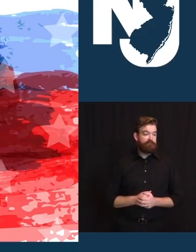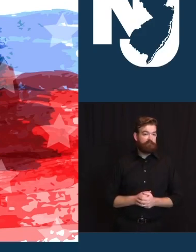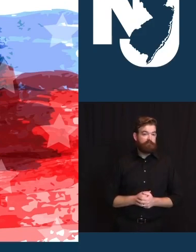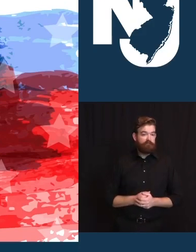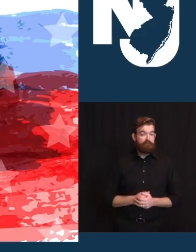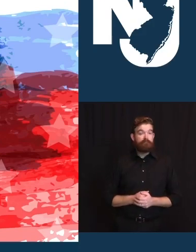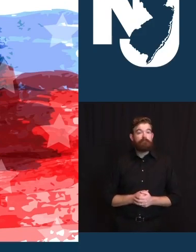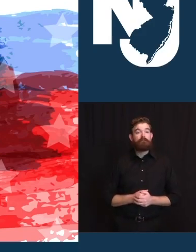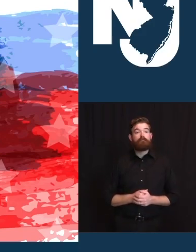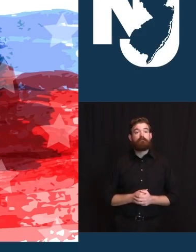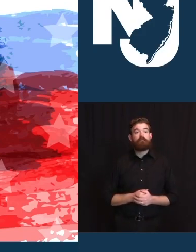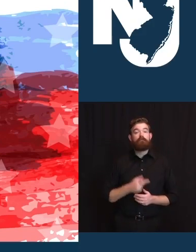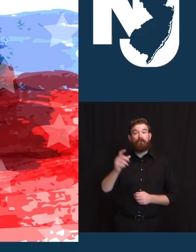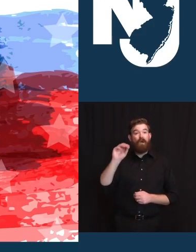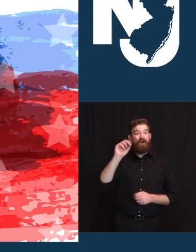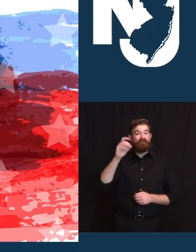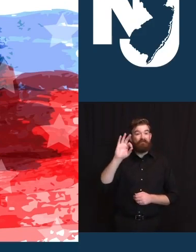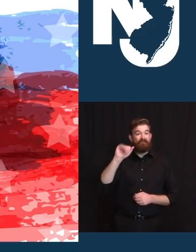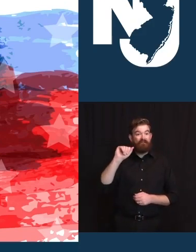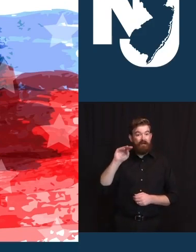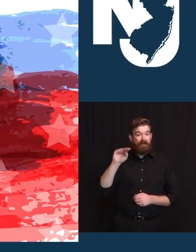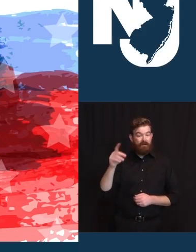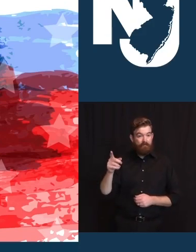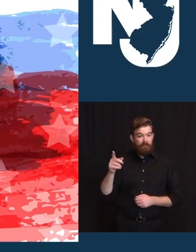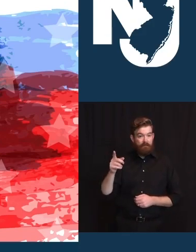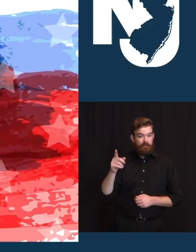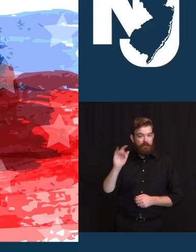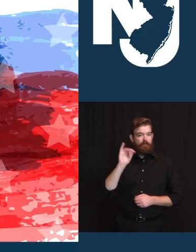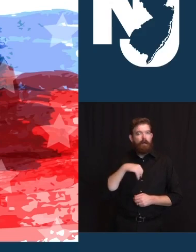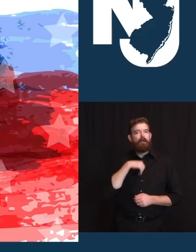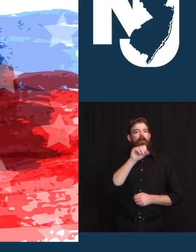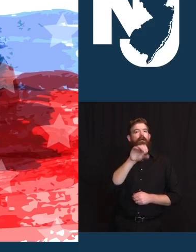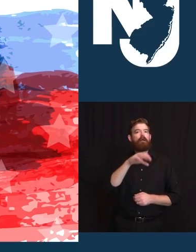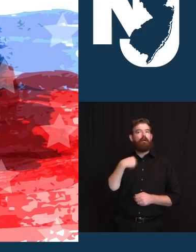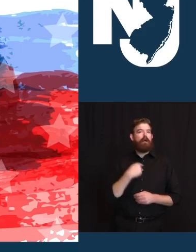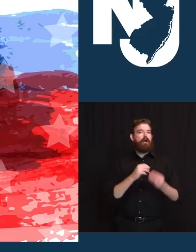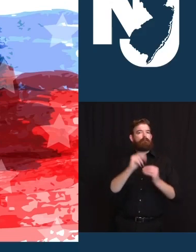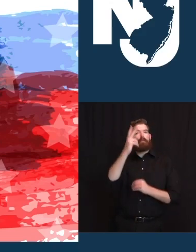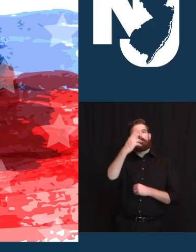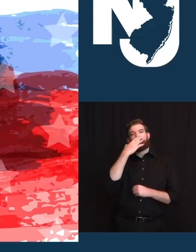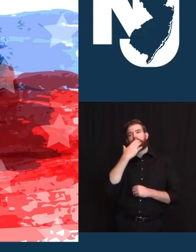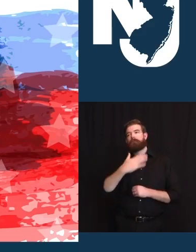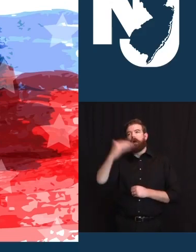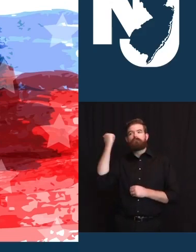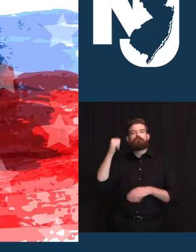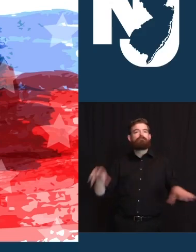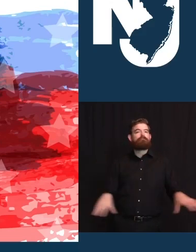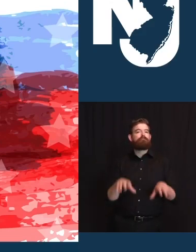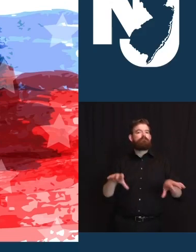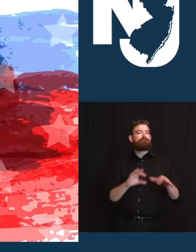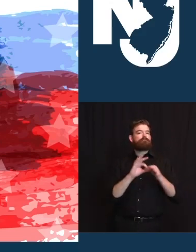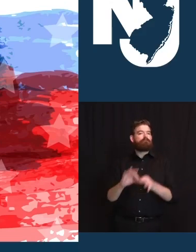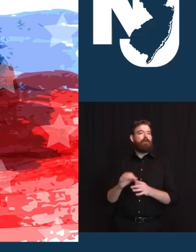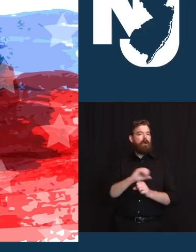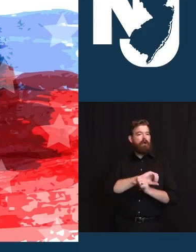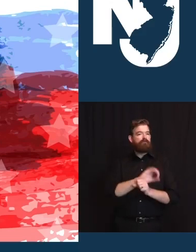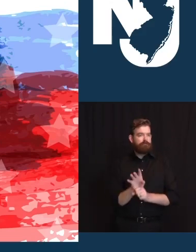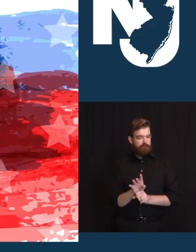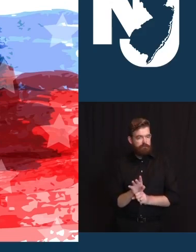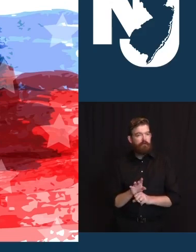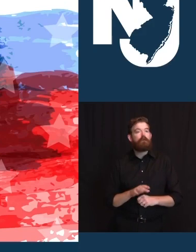of New Jersey as number 2 in the nation, with none other than Rich Trumka, a dear friend and the president of the AFL-CIO, and